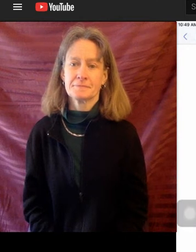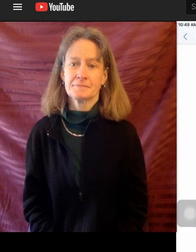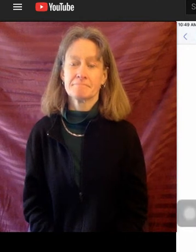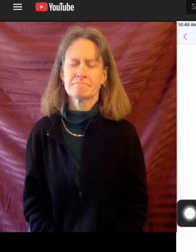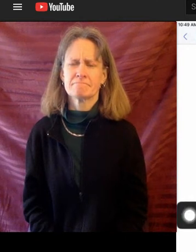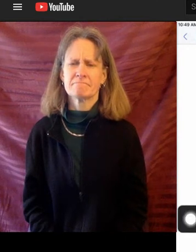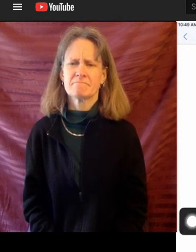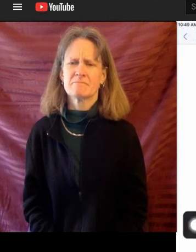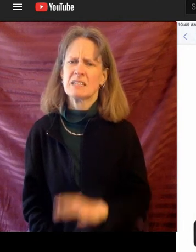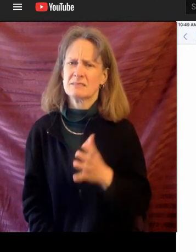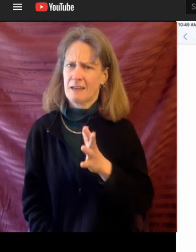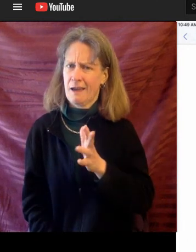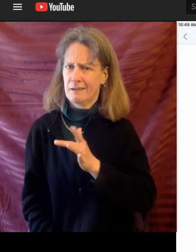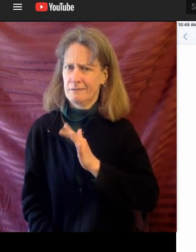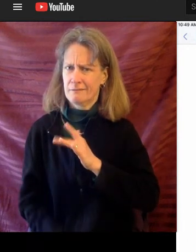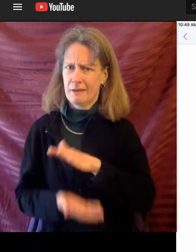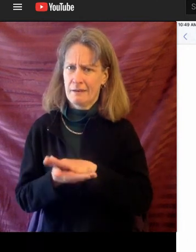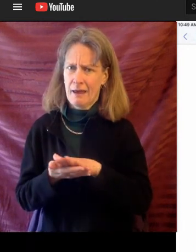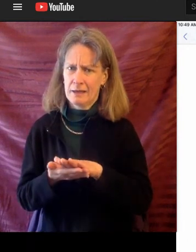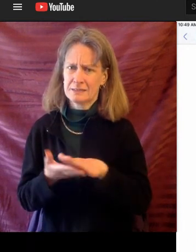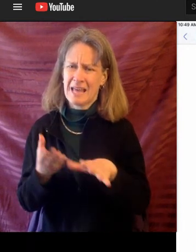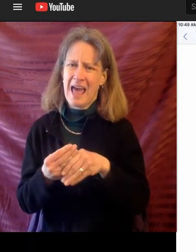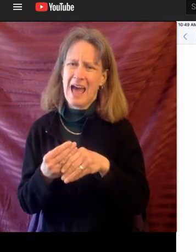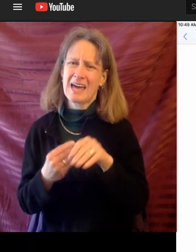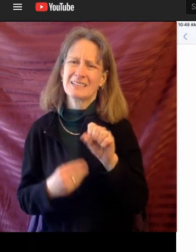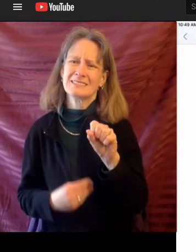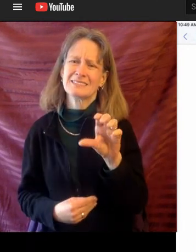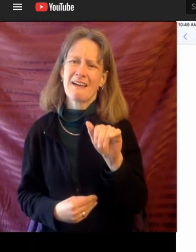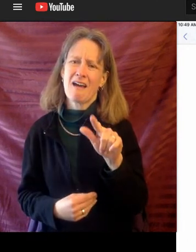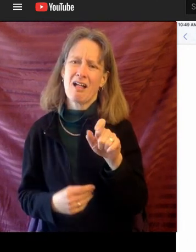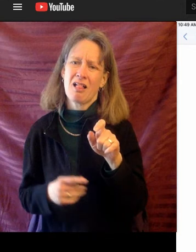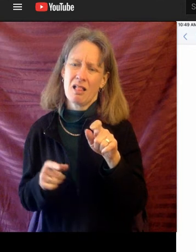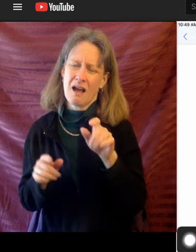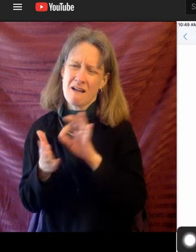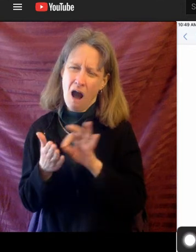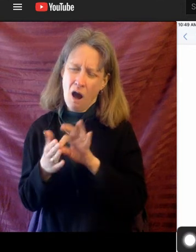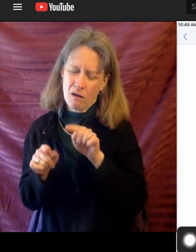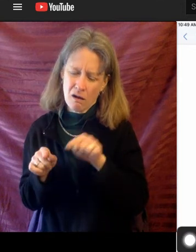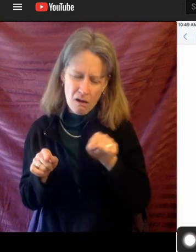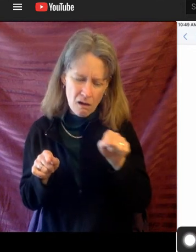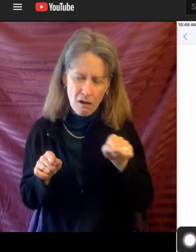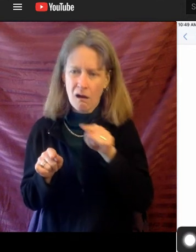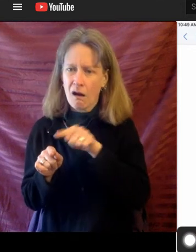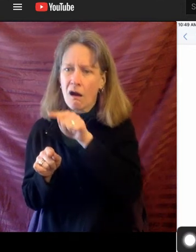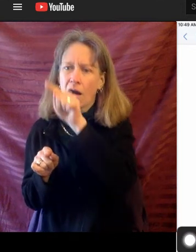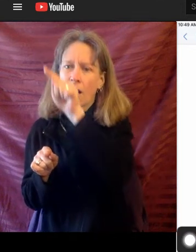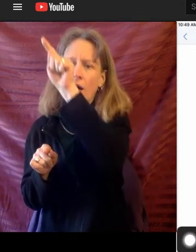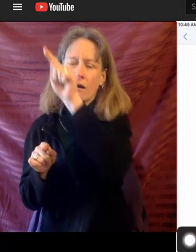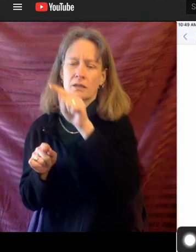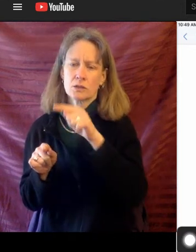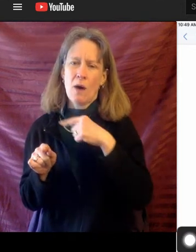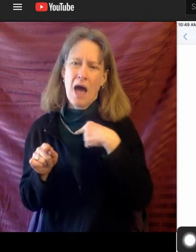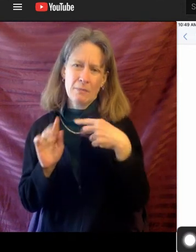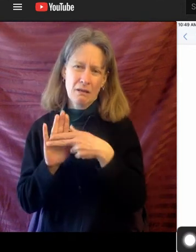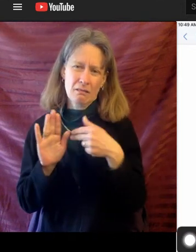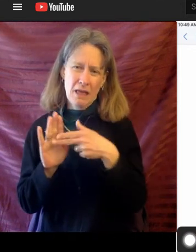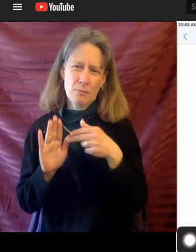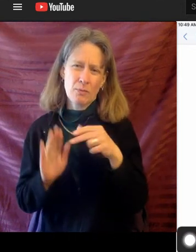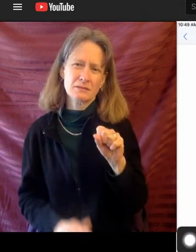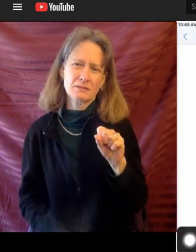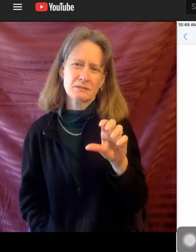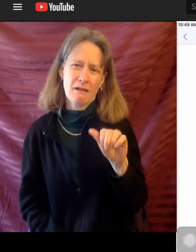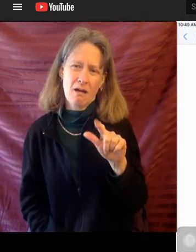It's kind of nice to put a scale on our axis. So I'm just going to label a